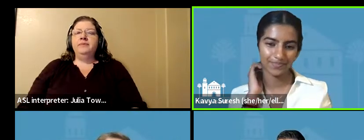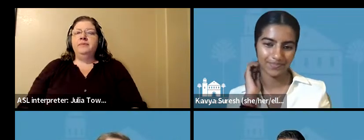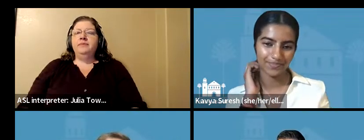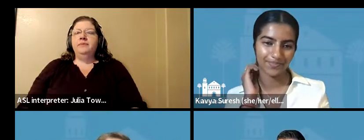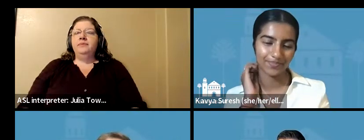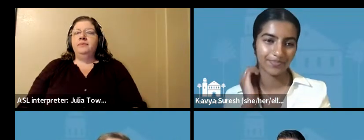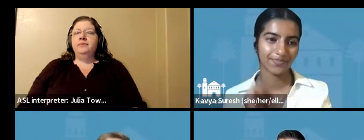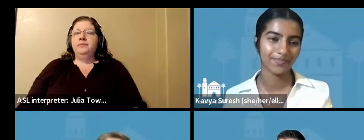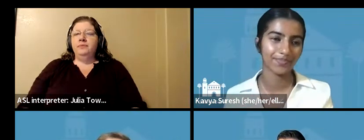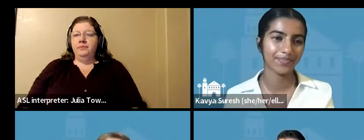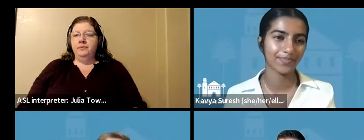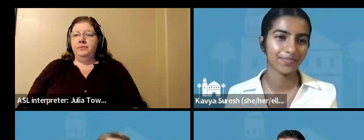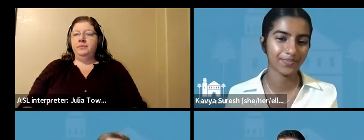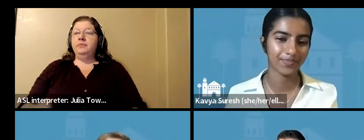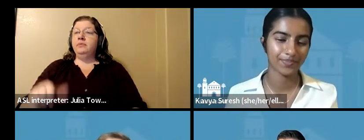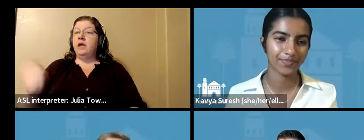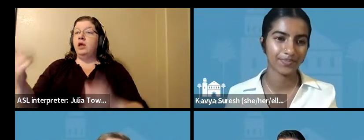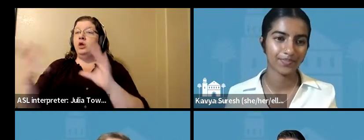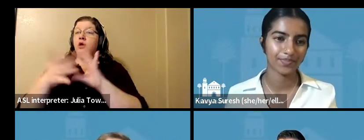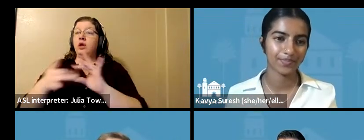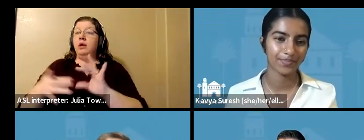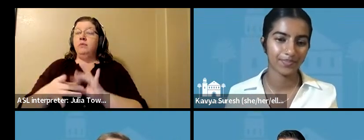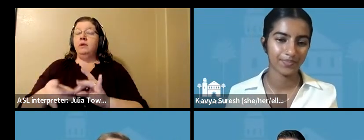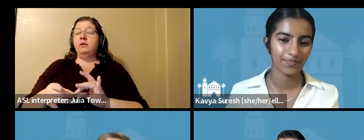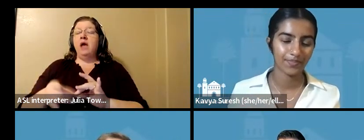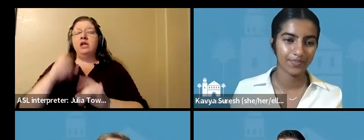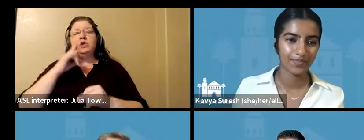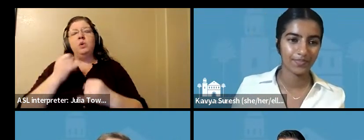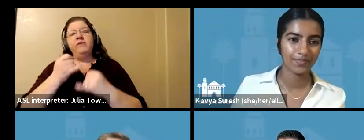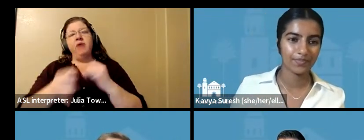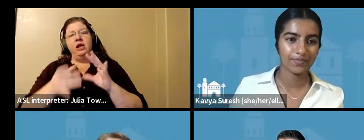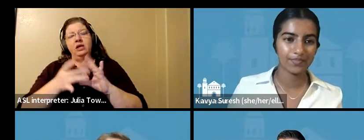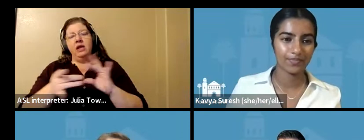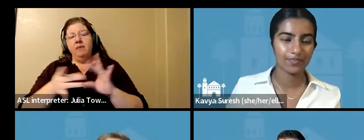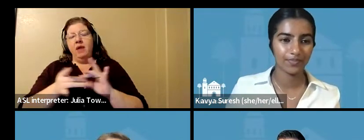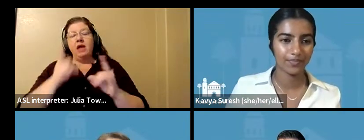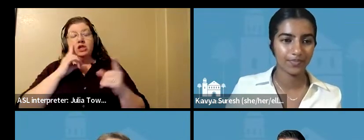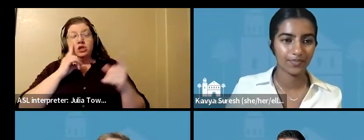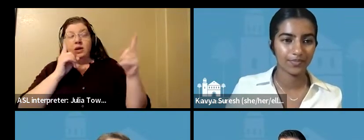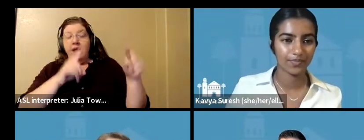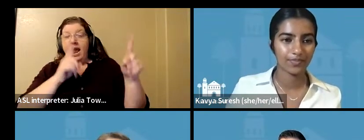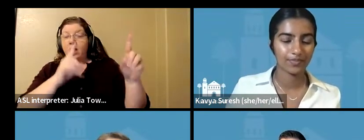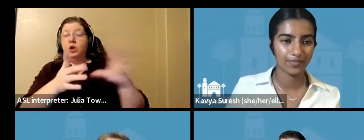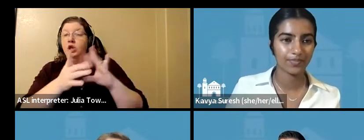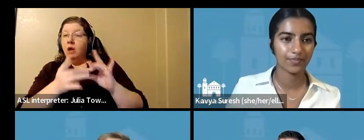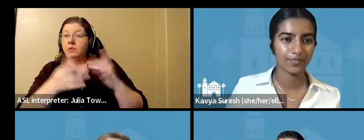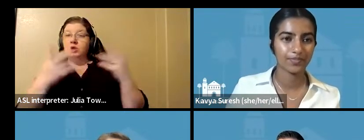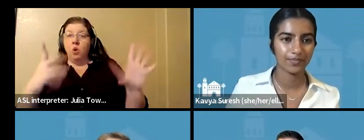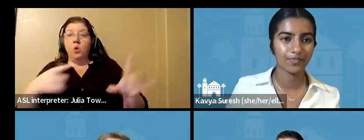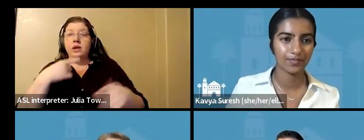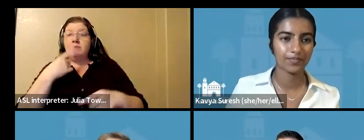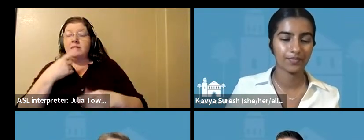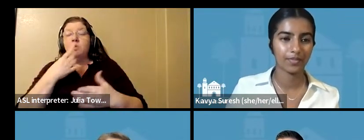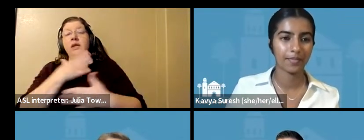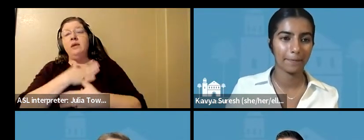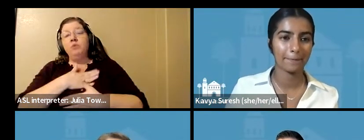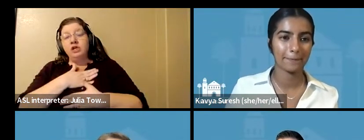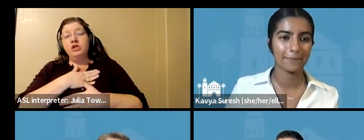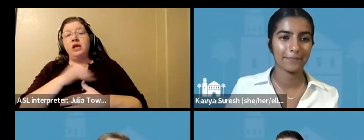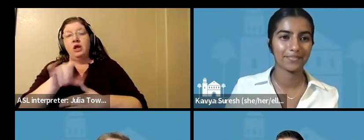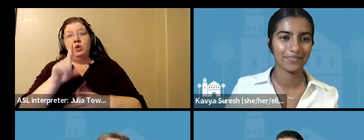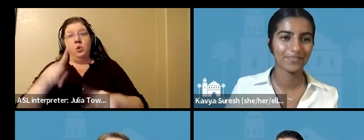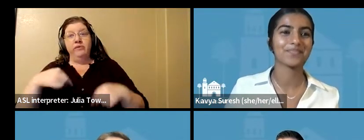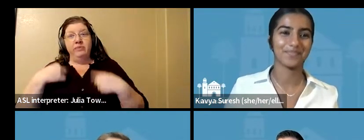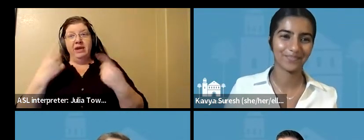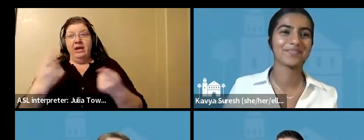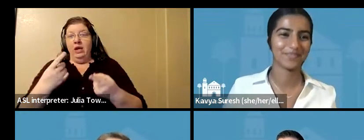The comments? I'll just do a final comment. I just want to echo the comments just been spoken and just appreciate the fact that you've been here for such a